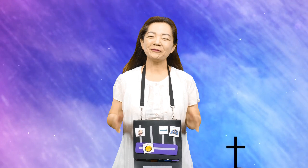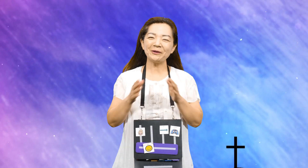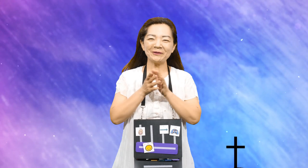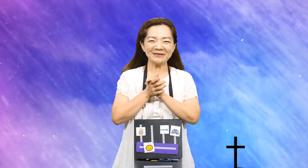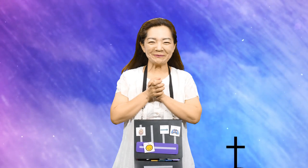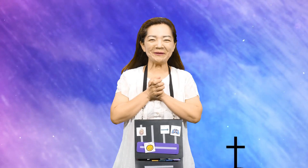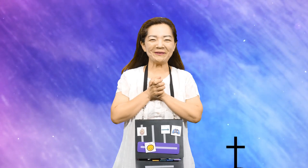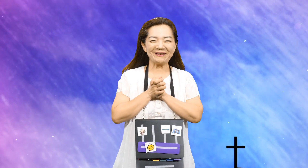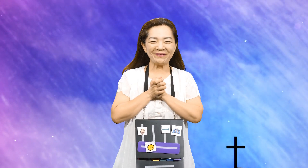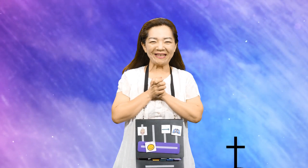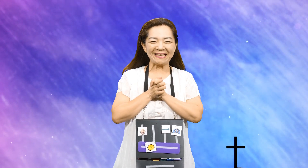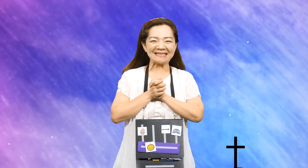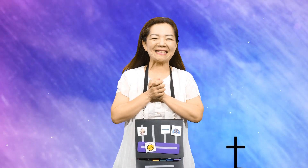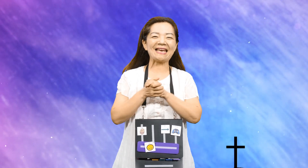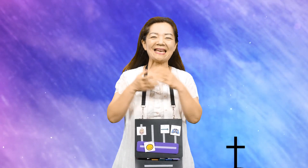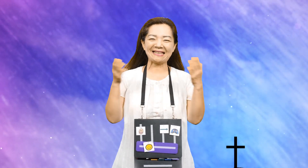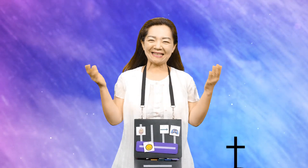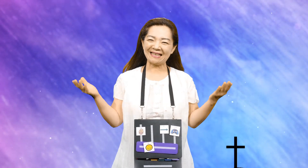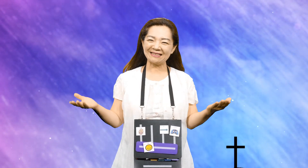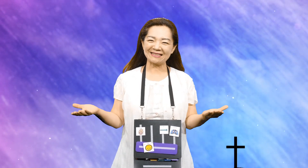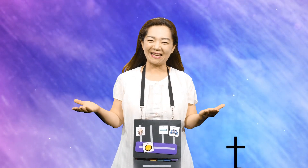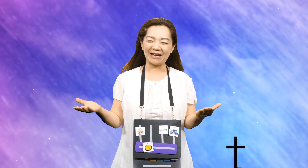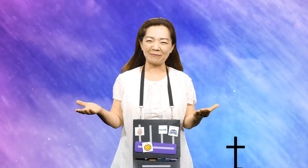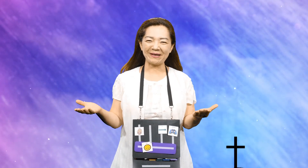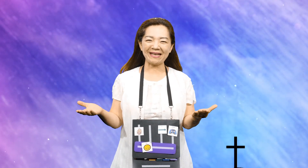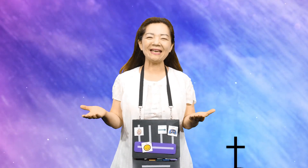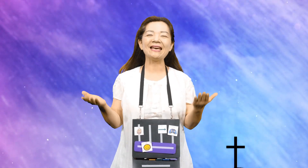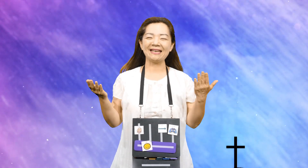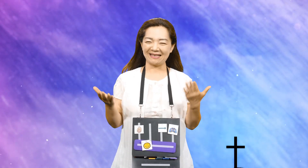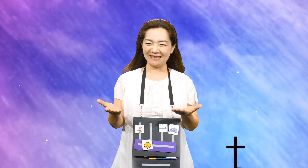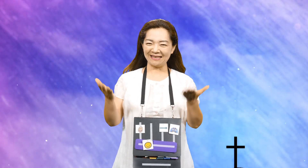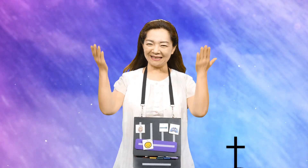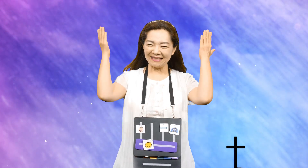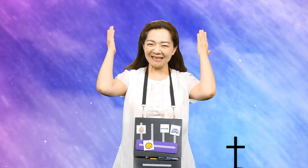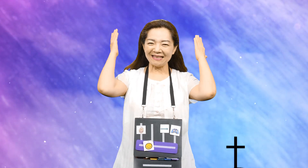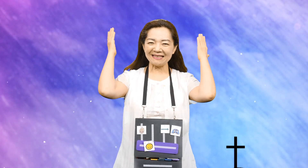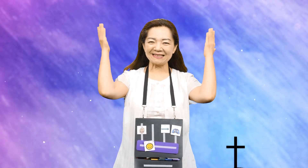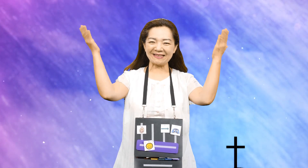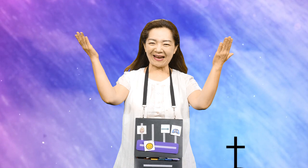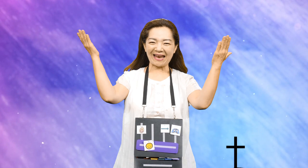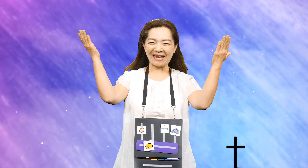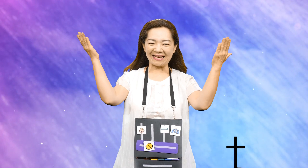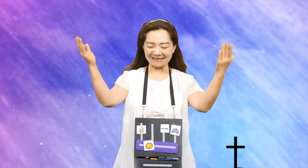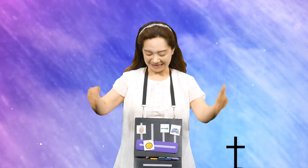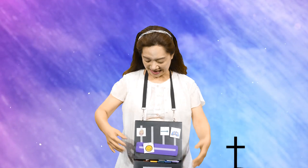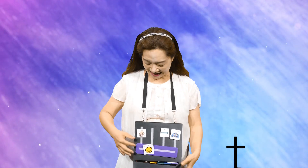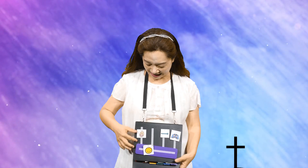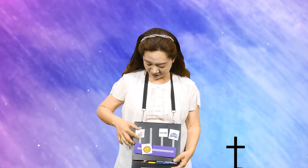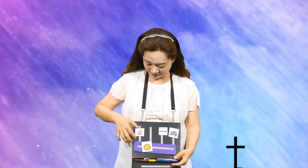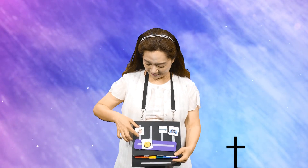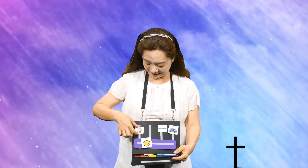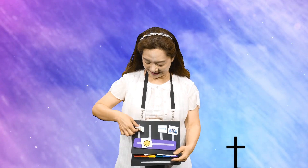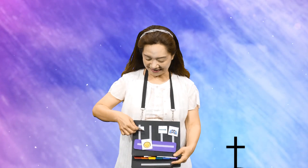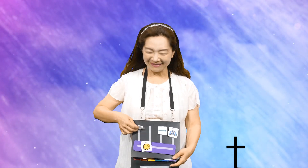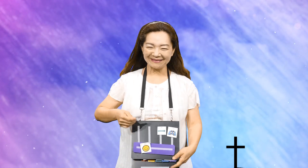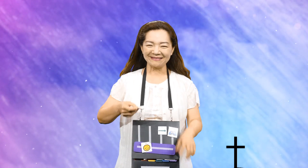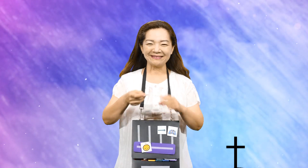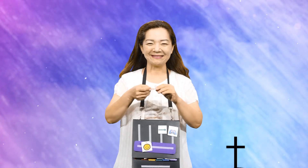Thank you for worshiping with me. Stay healthy and stay happy in His grace. Are you